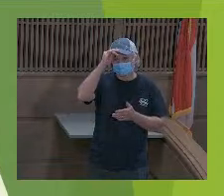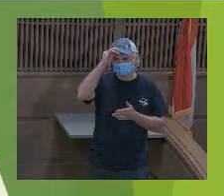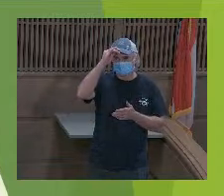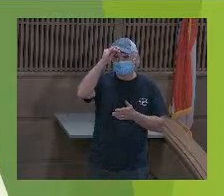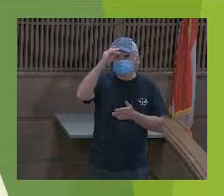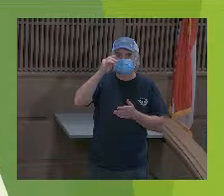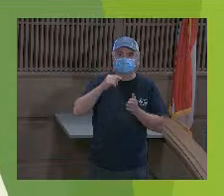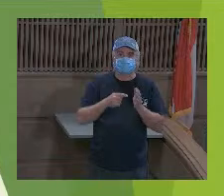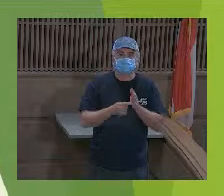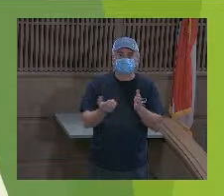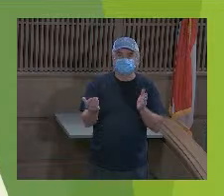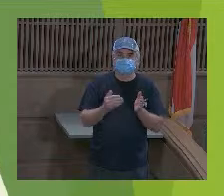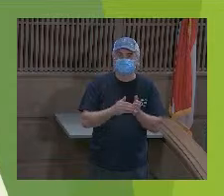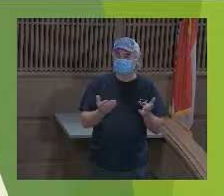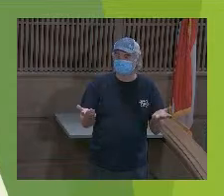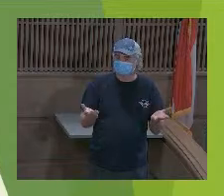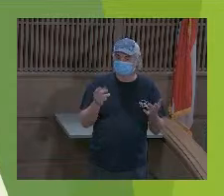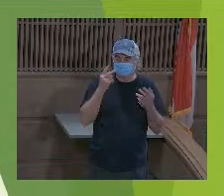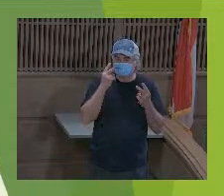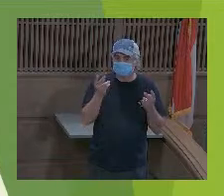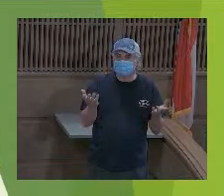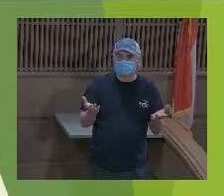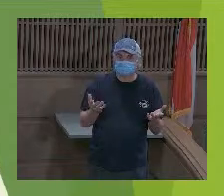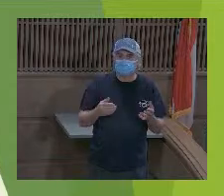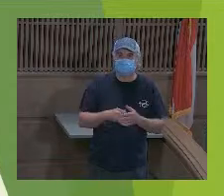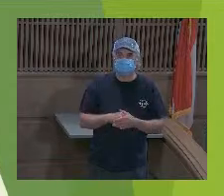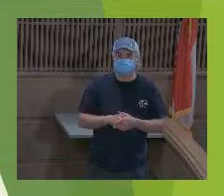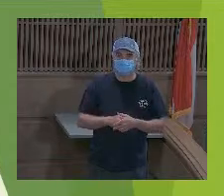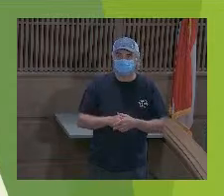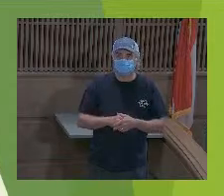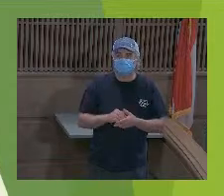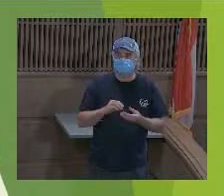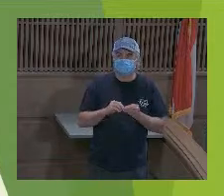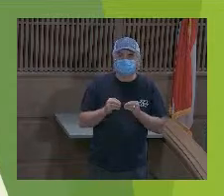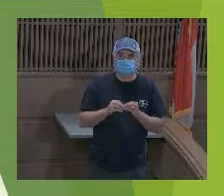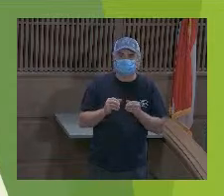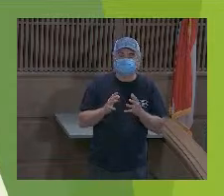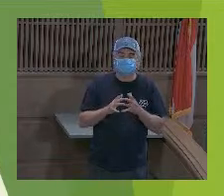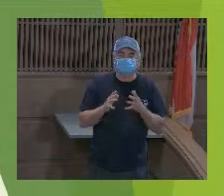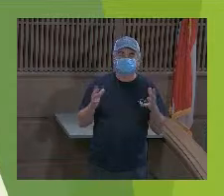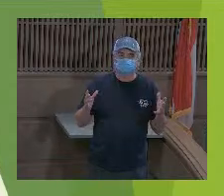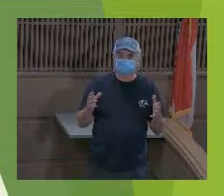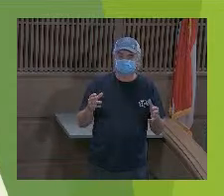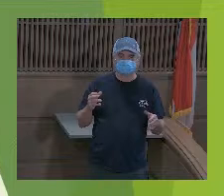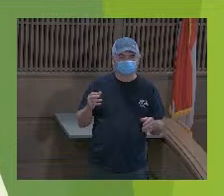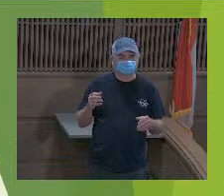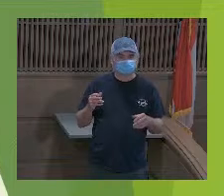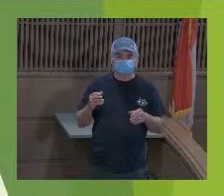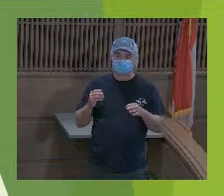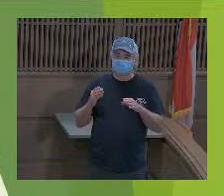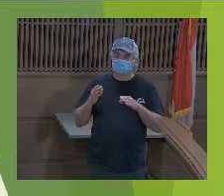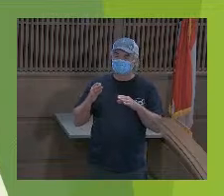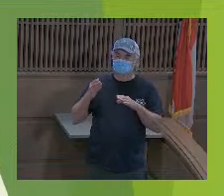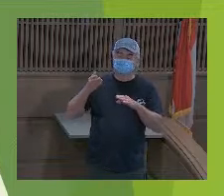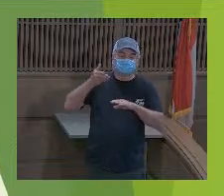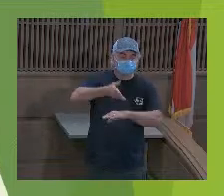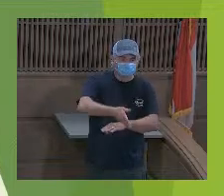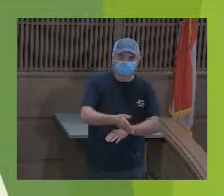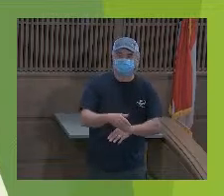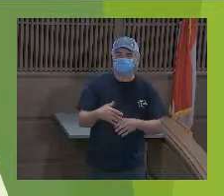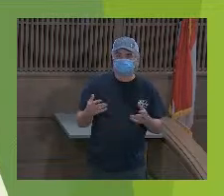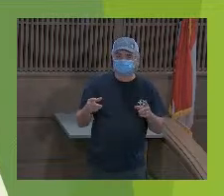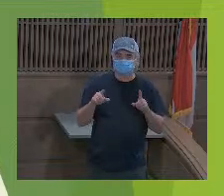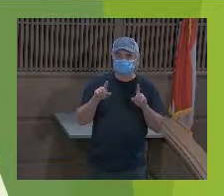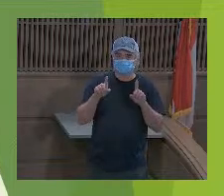again what you're seeing, the overwhelming number of patients who are testing positive